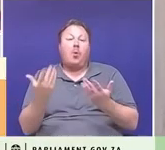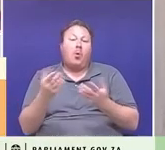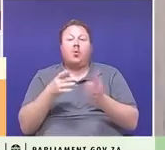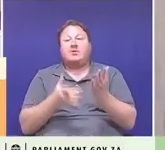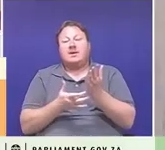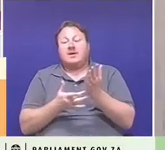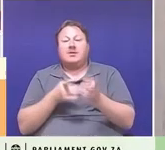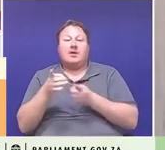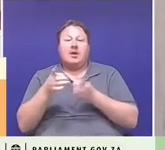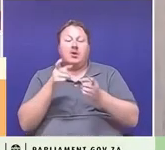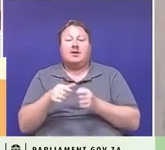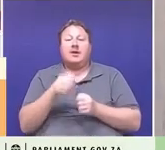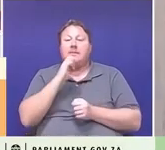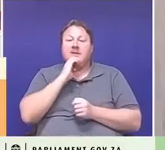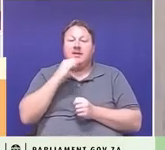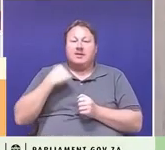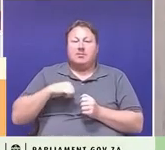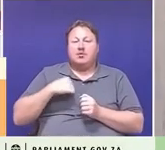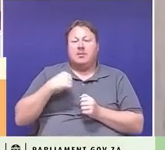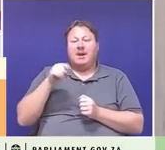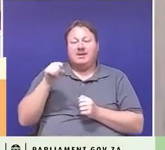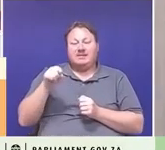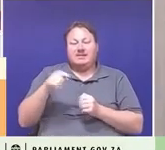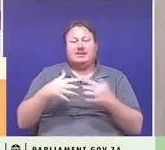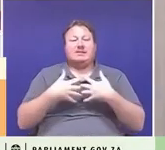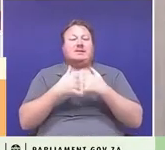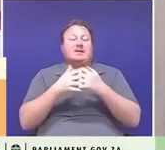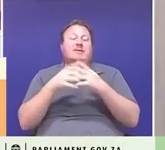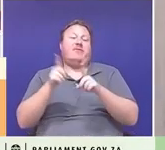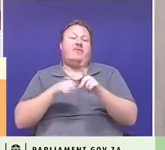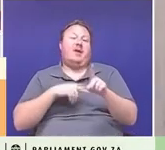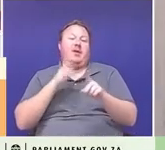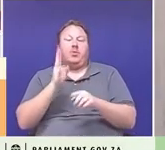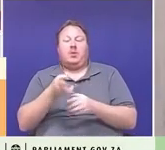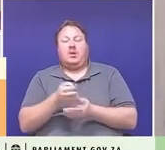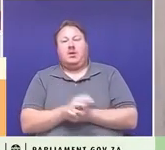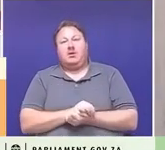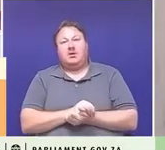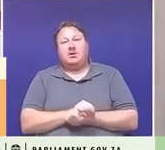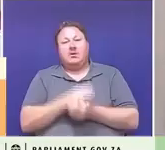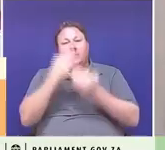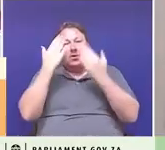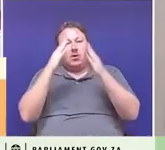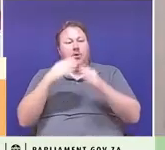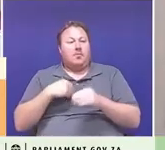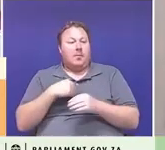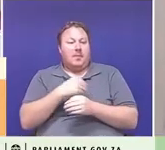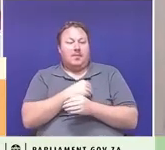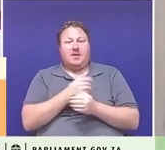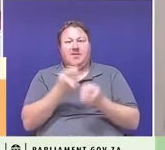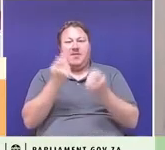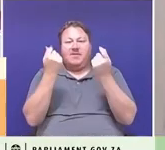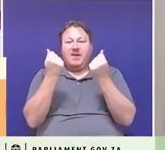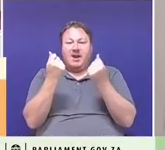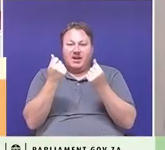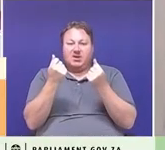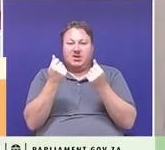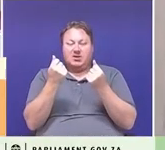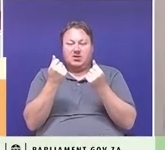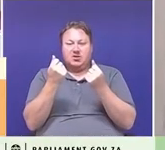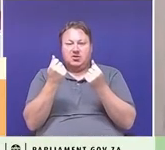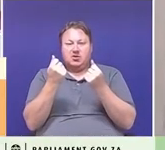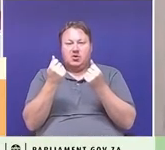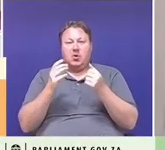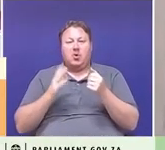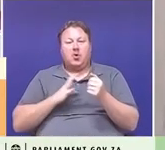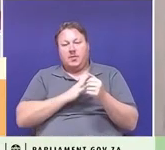is a municipality that is set up to fail. Honourable delegates, the Financial and Fiscal Commission